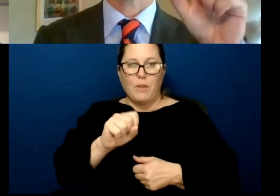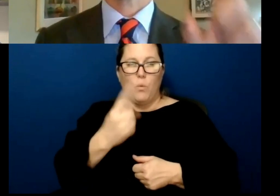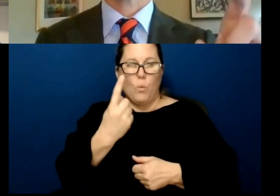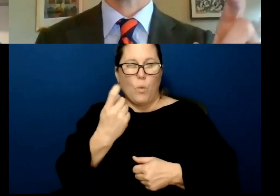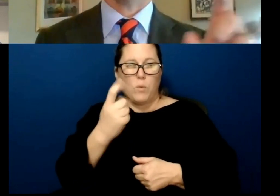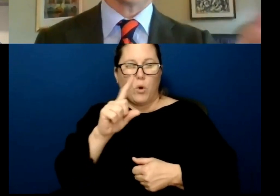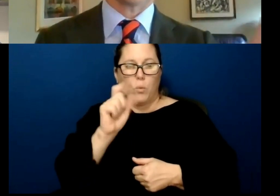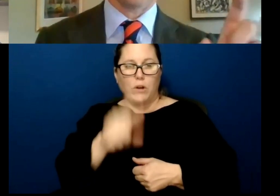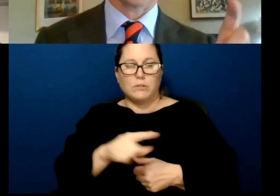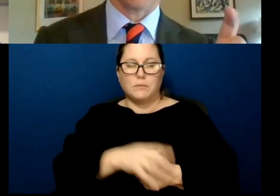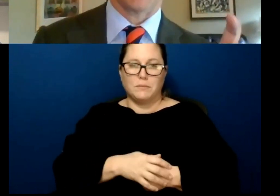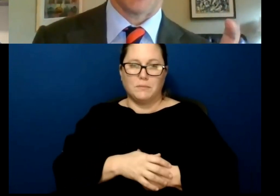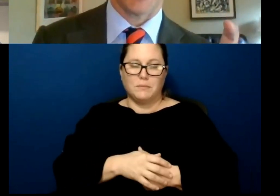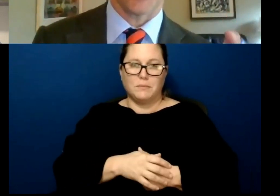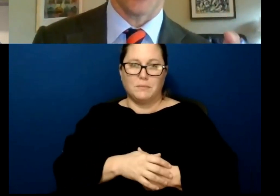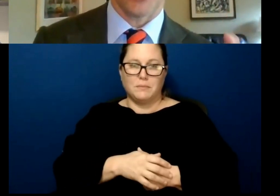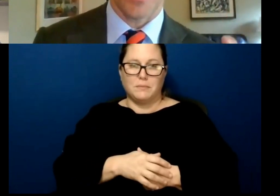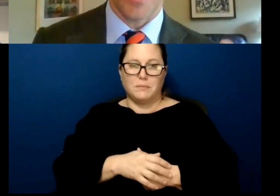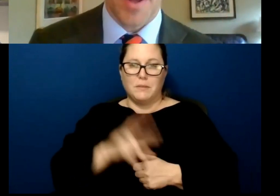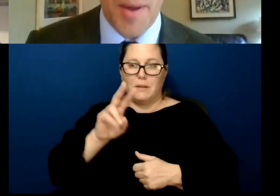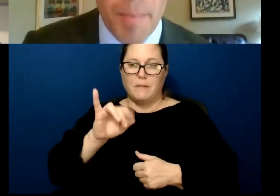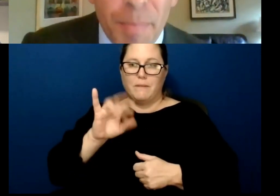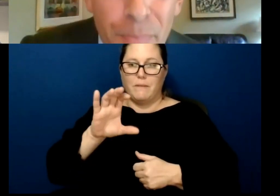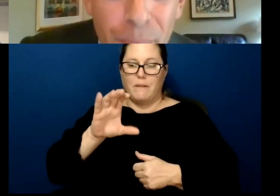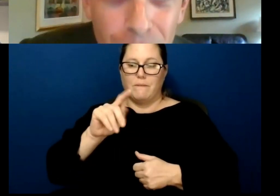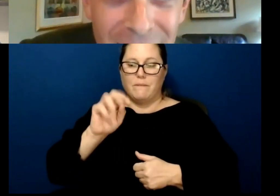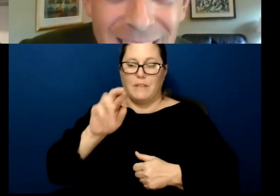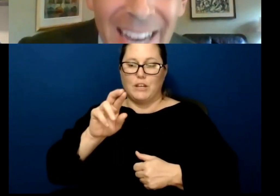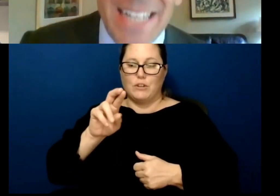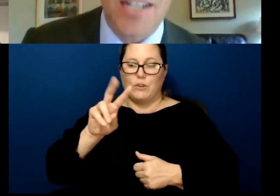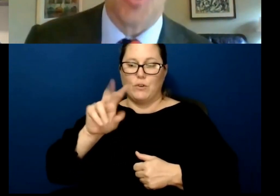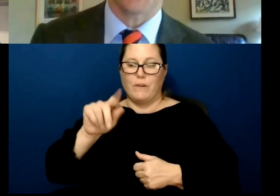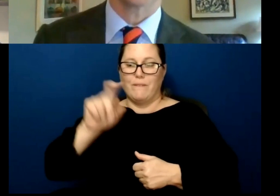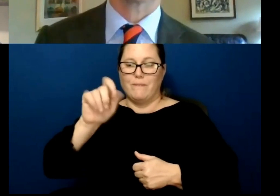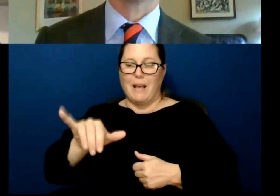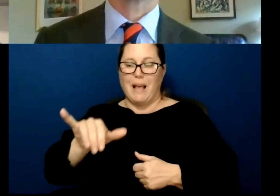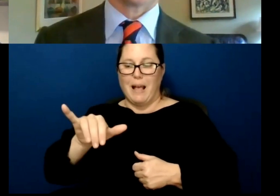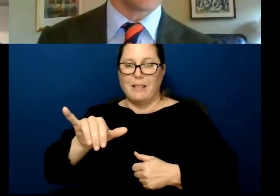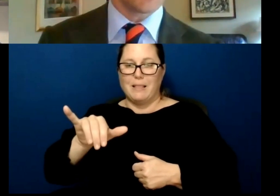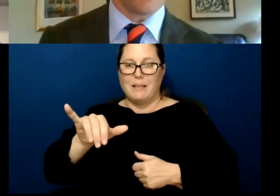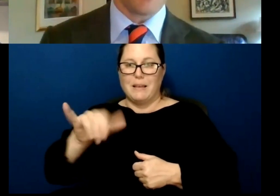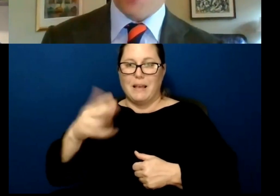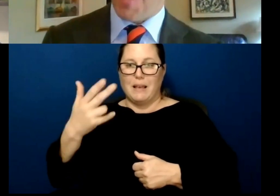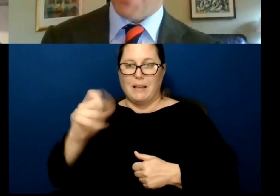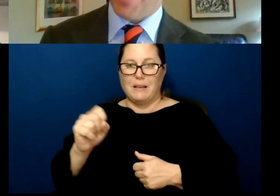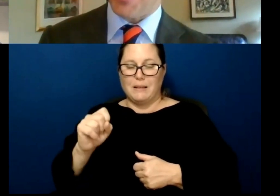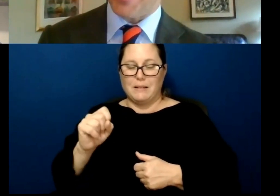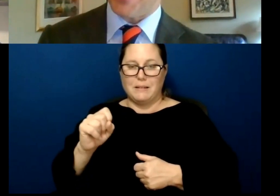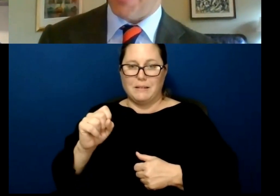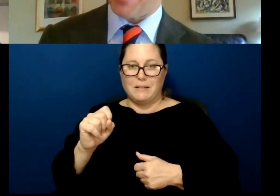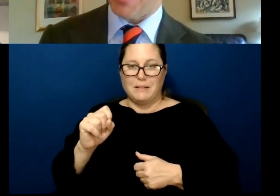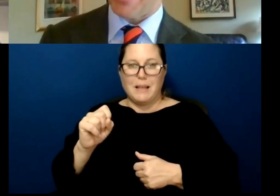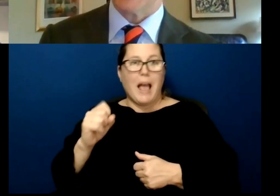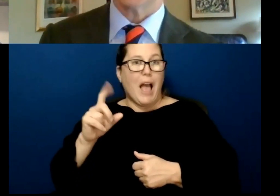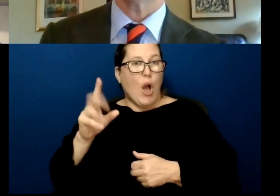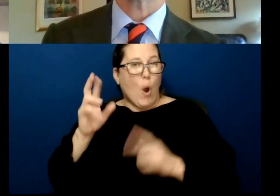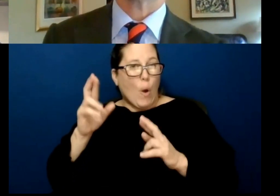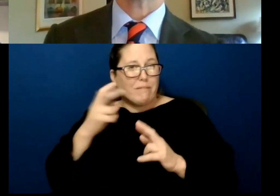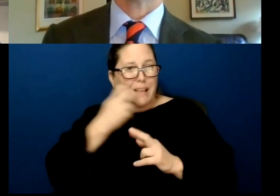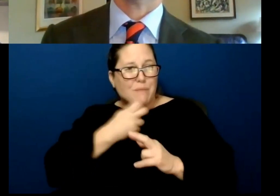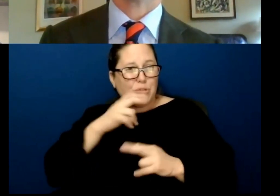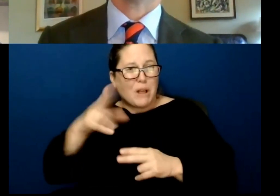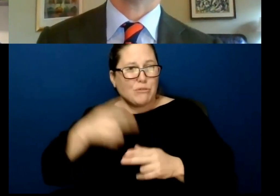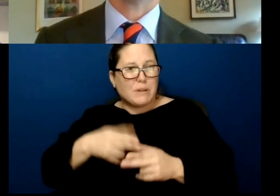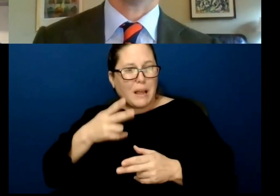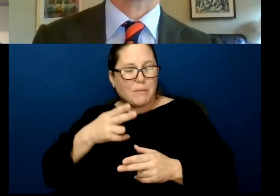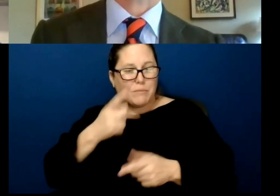So this is a question also from Victor Valley High School. Betzaida Orozco Salazar, I hope I pronounced that correctly. She